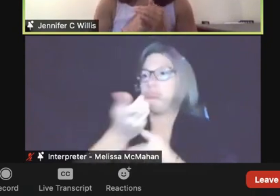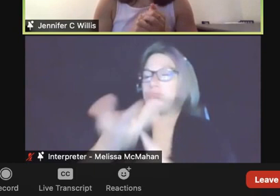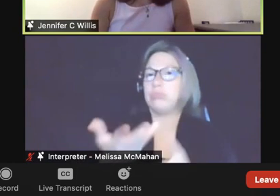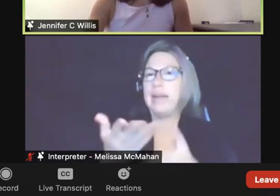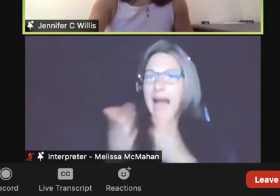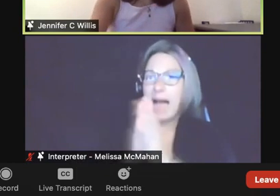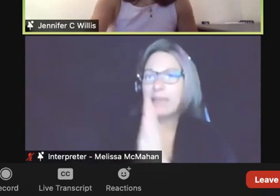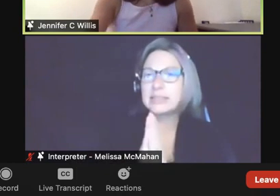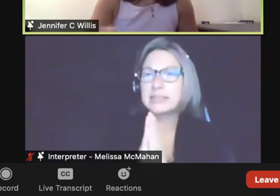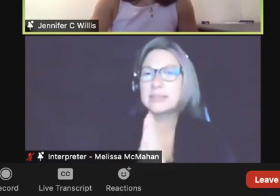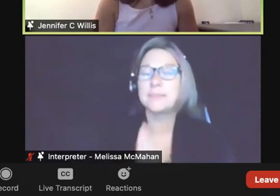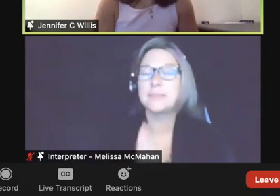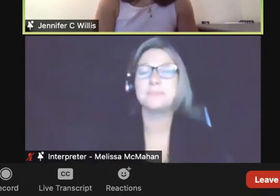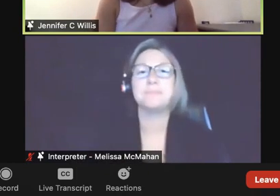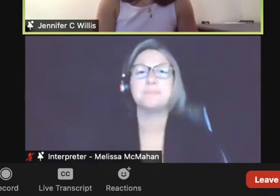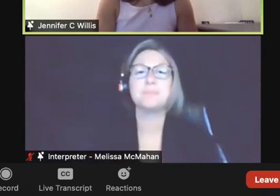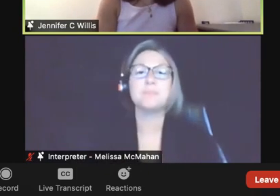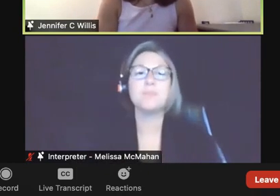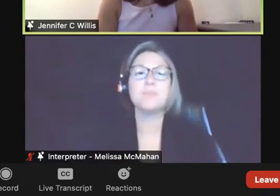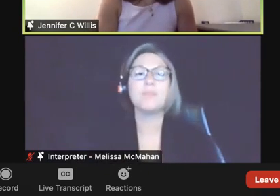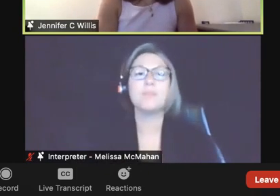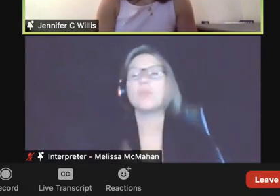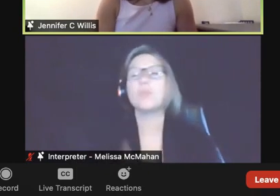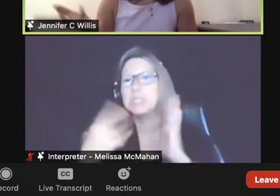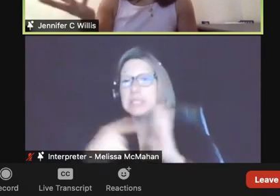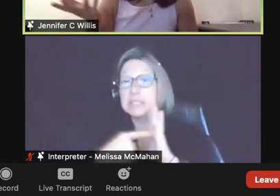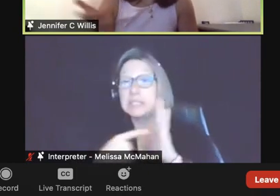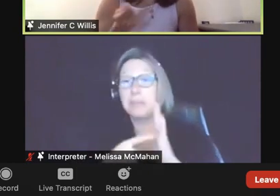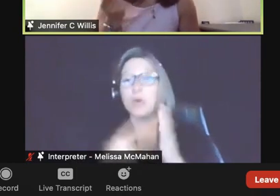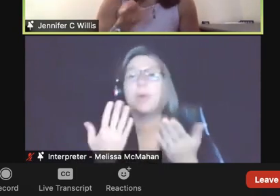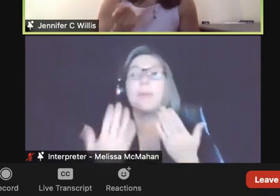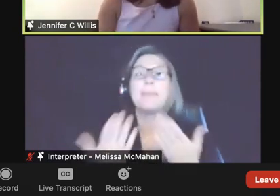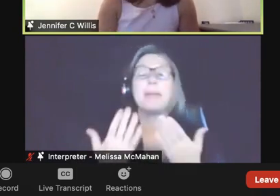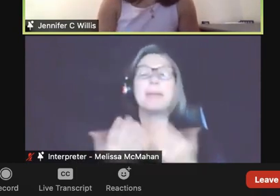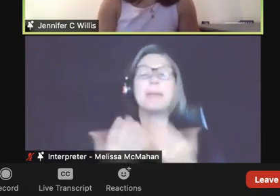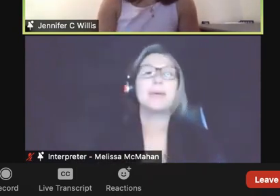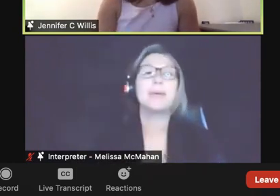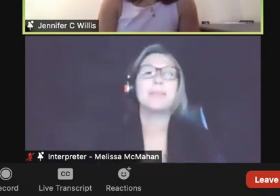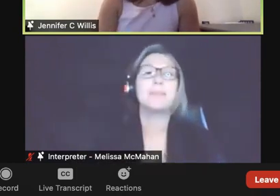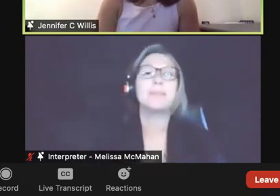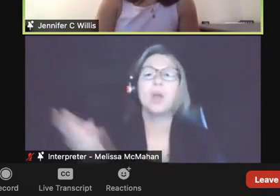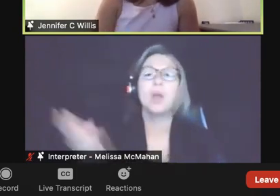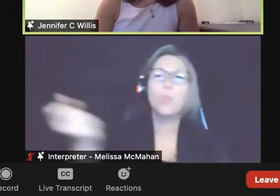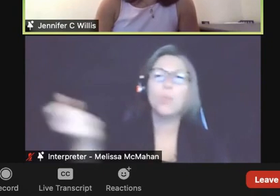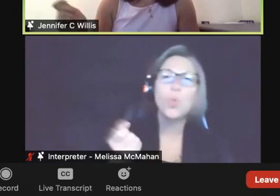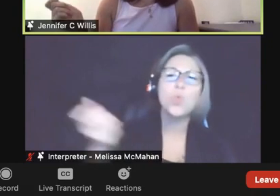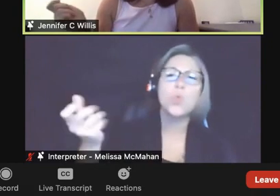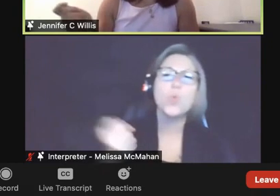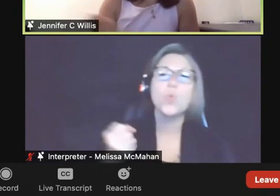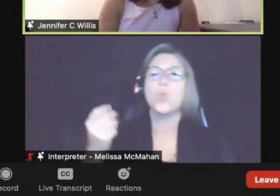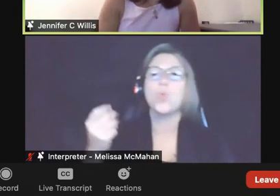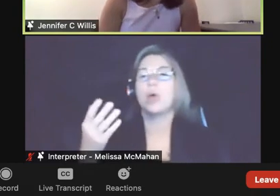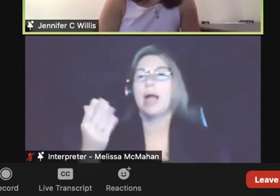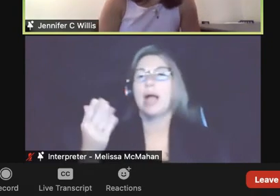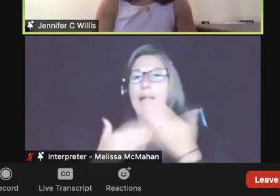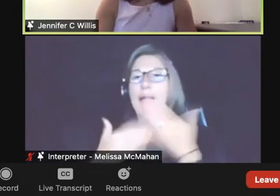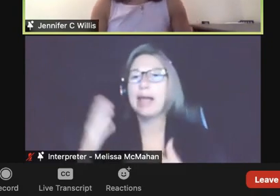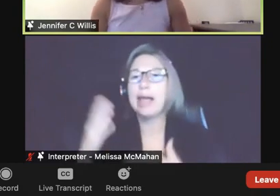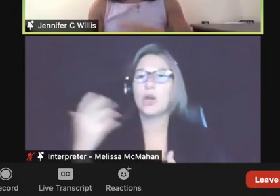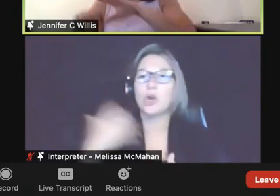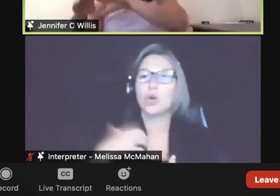for. So some examples of this might be pulling someone's hand or clothing, dragging them